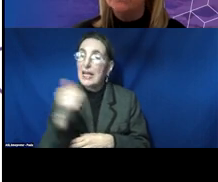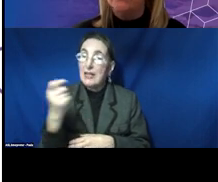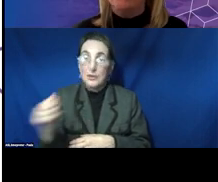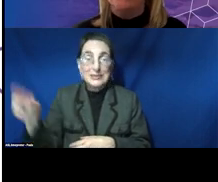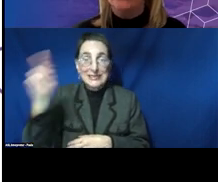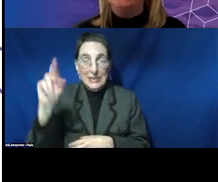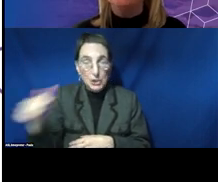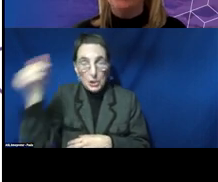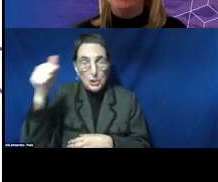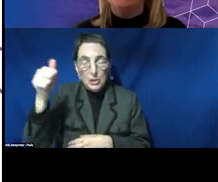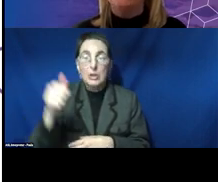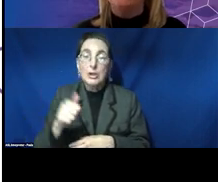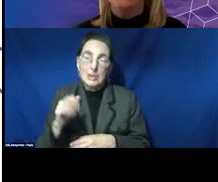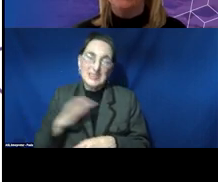addition,